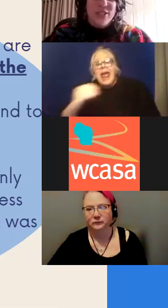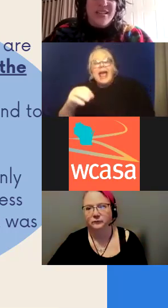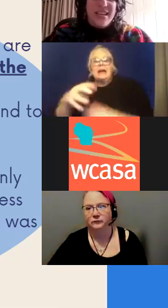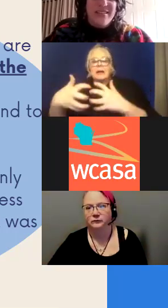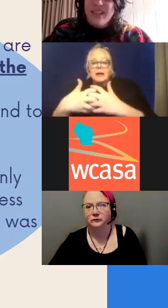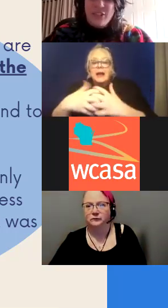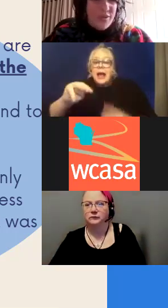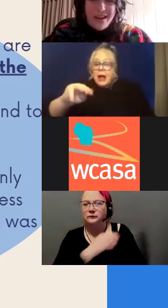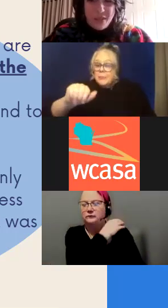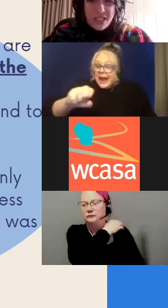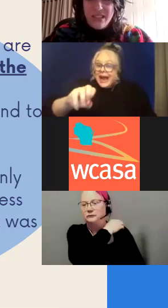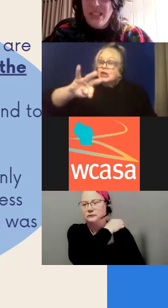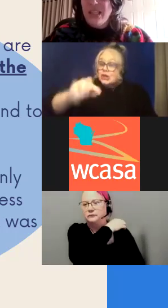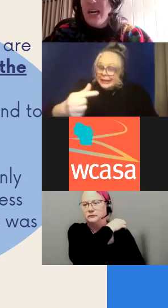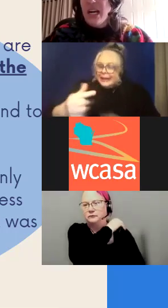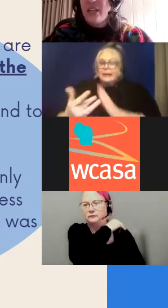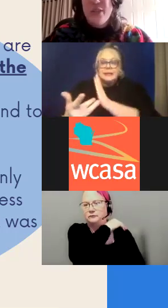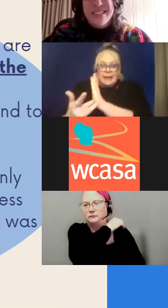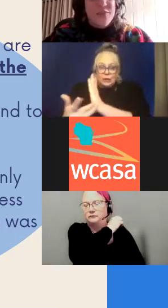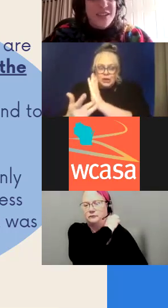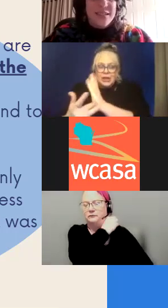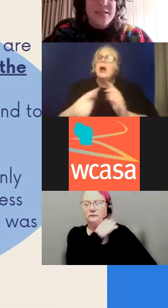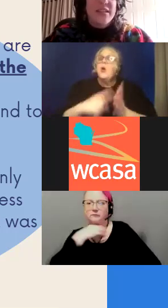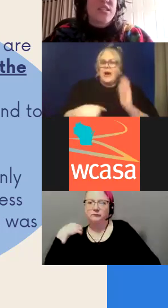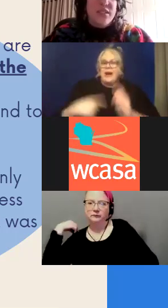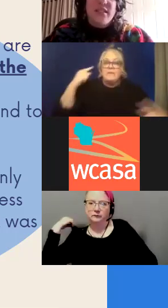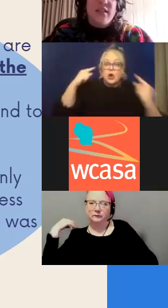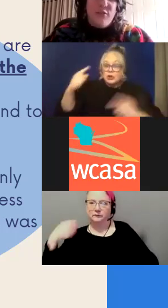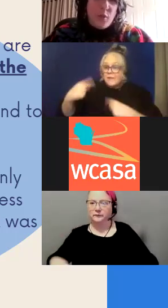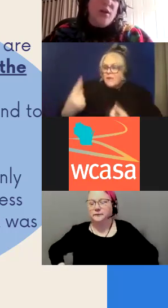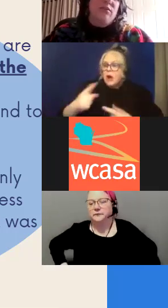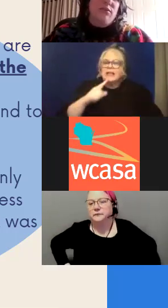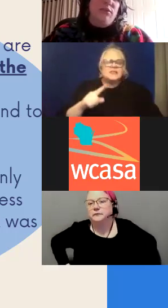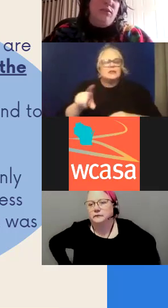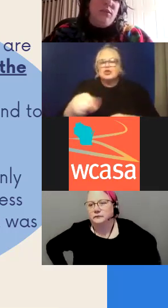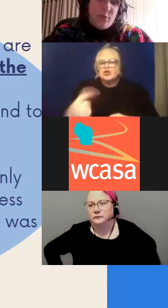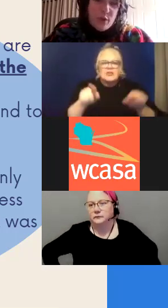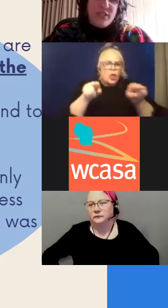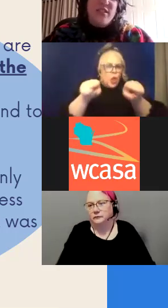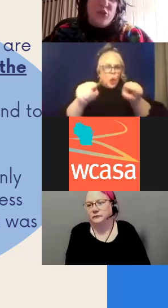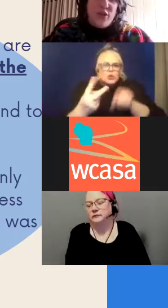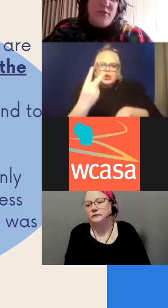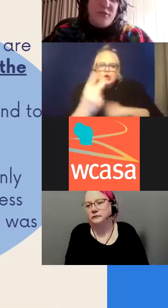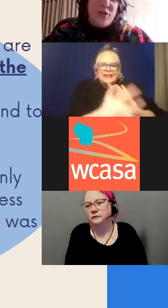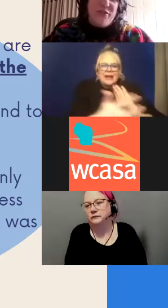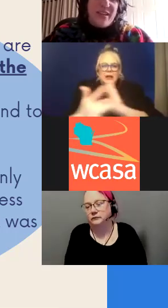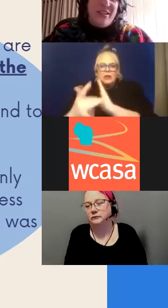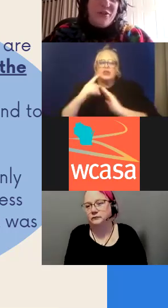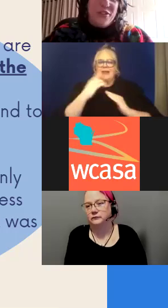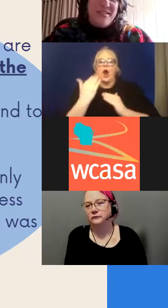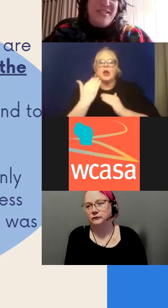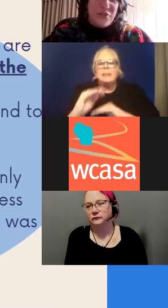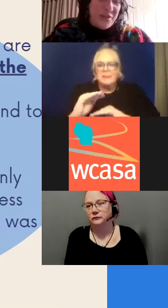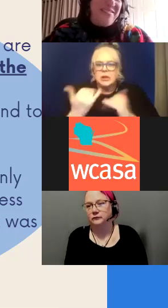that host content that do not opt in, including some that exist explicitly for the purposes of trafficking